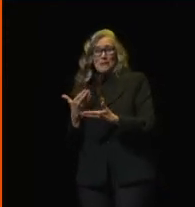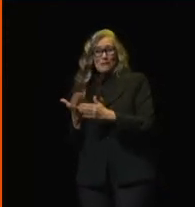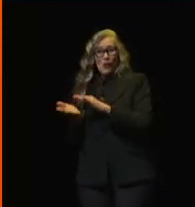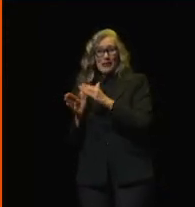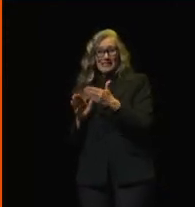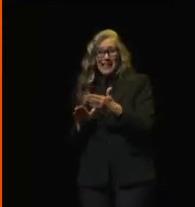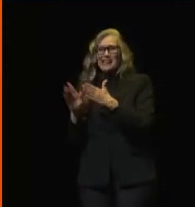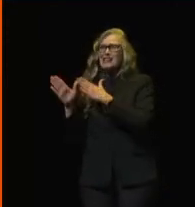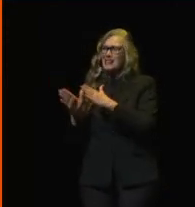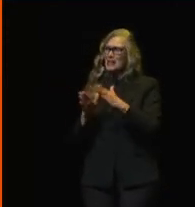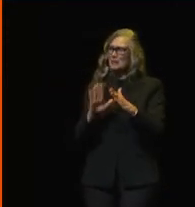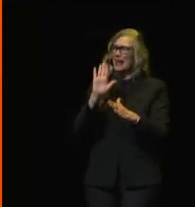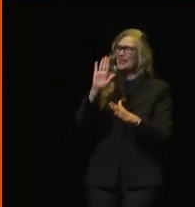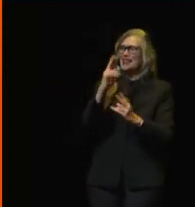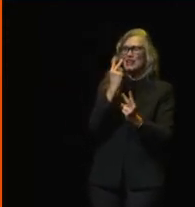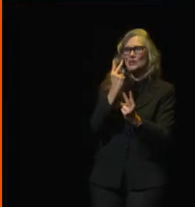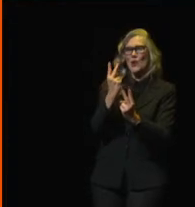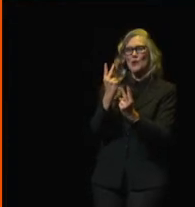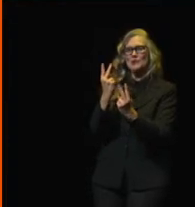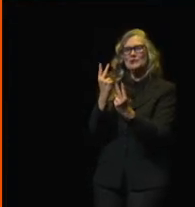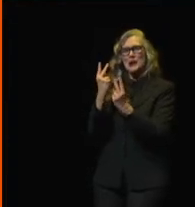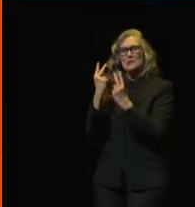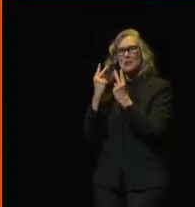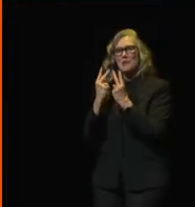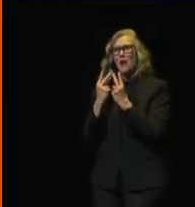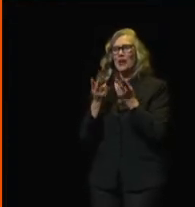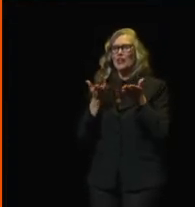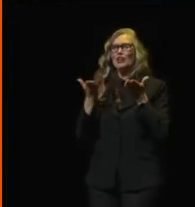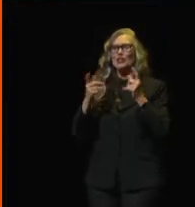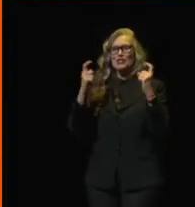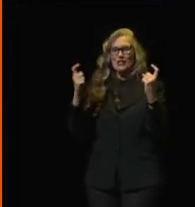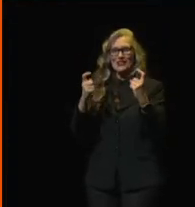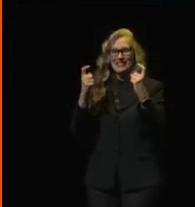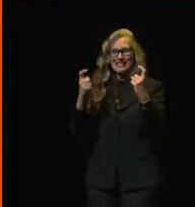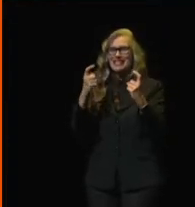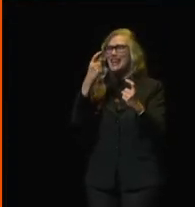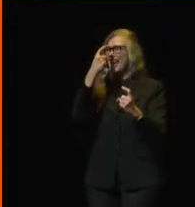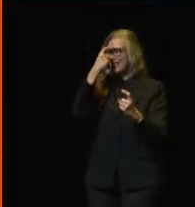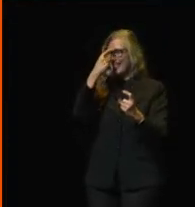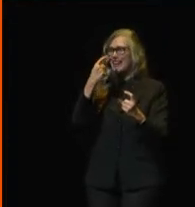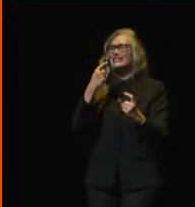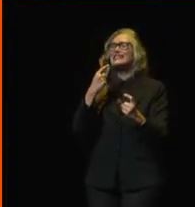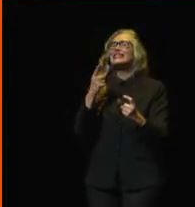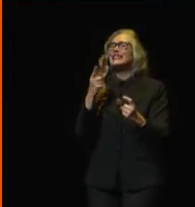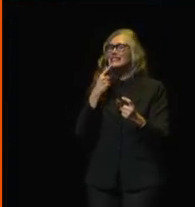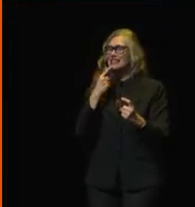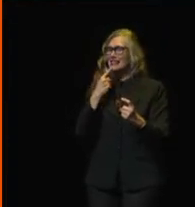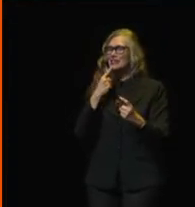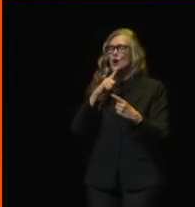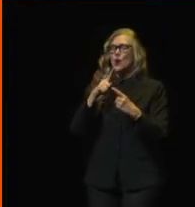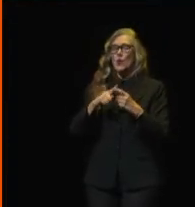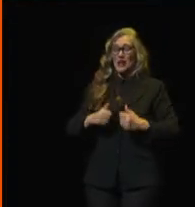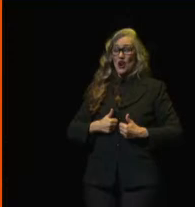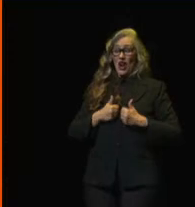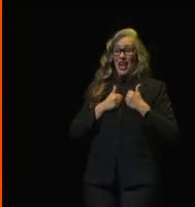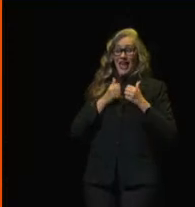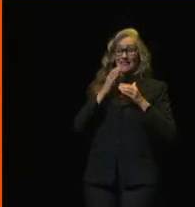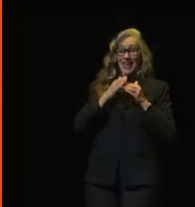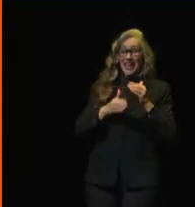how, he said, when we reach the end of our lives, we will find peace in the knowledge that we did our